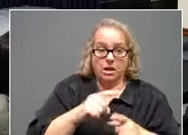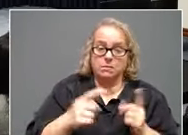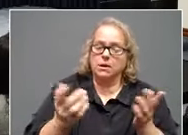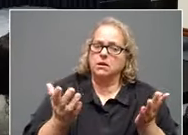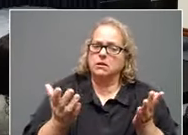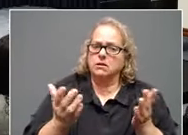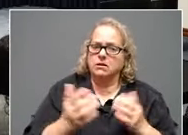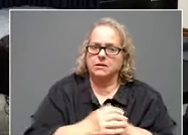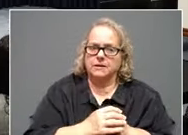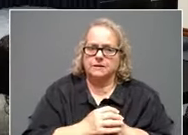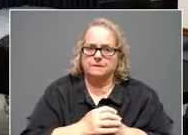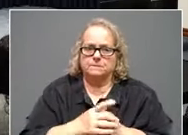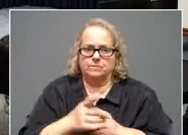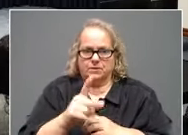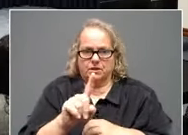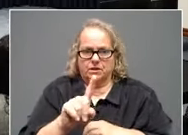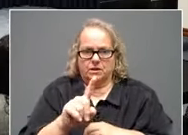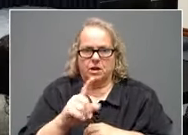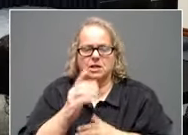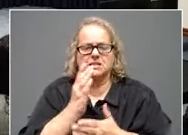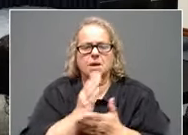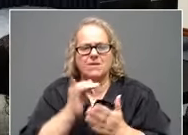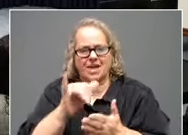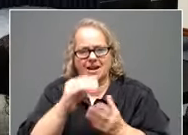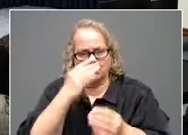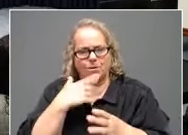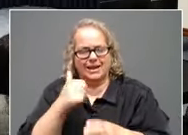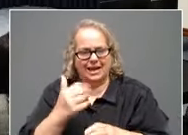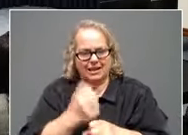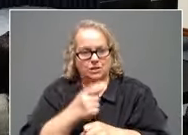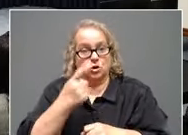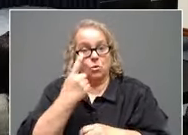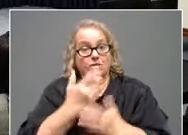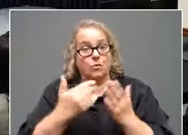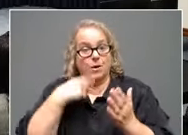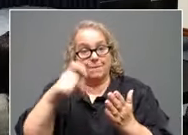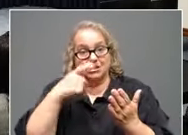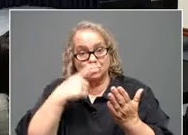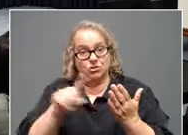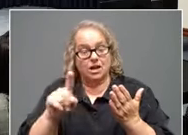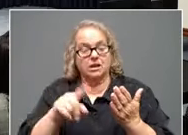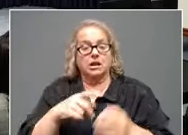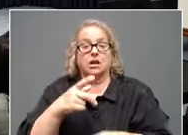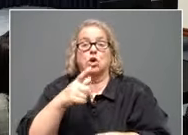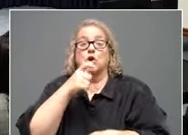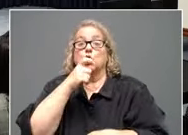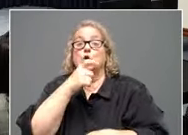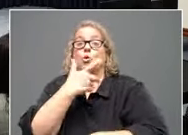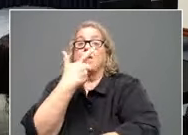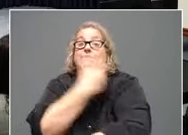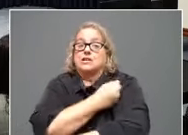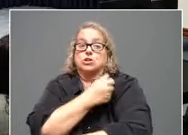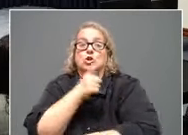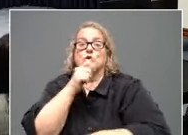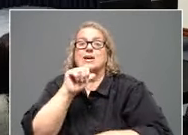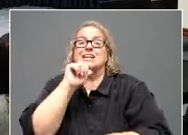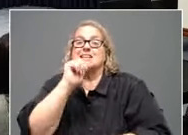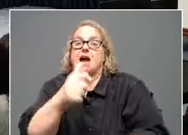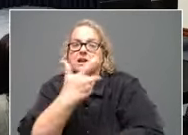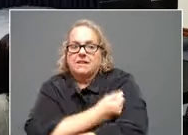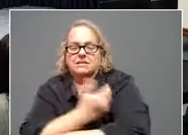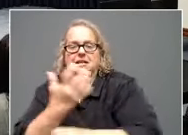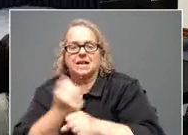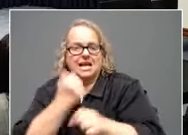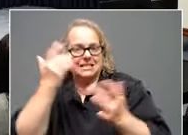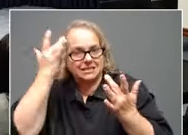of that information we can get you. One thing that we'll try to check is vaccinated versus unvaccinated with that. Can you put up the